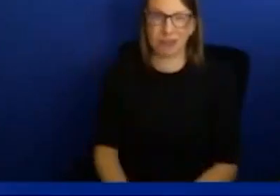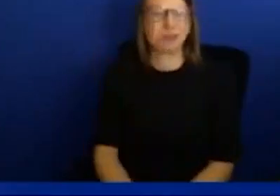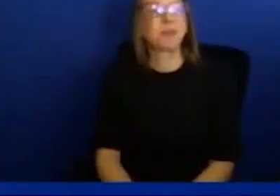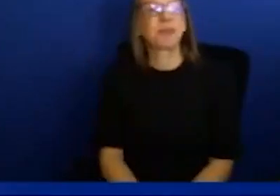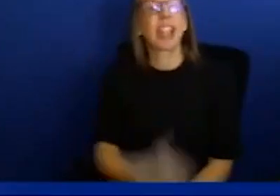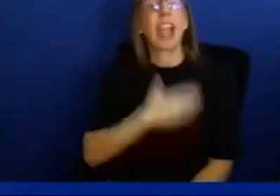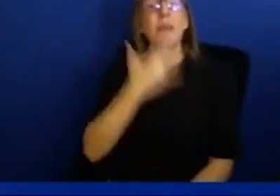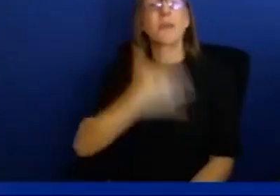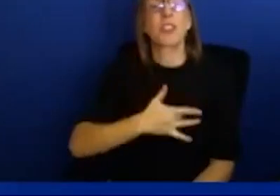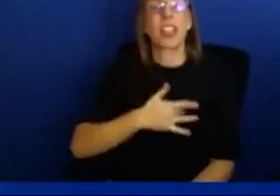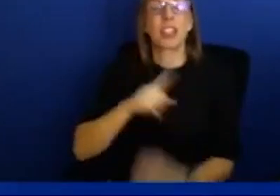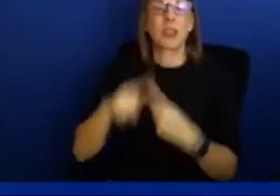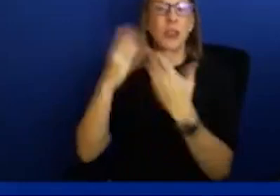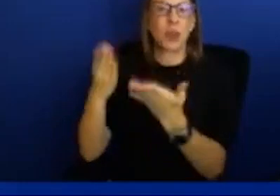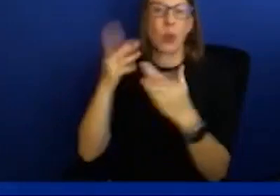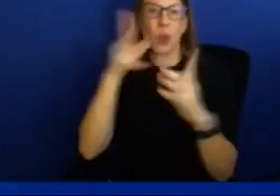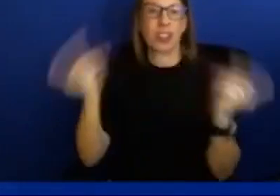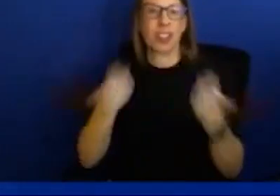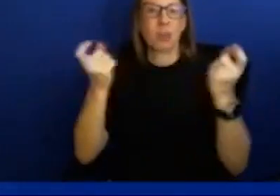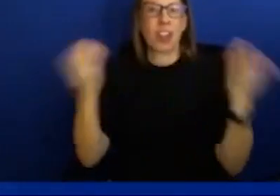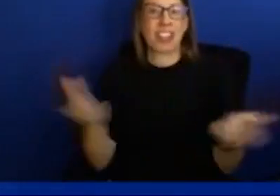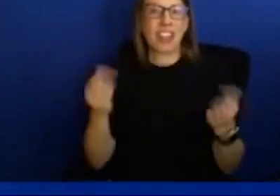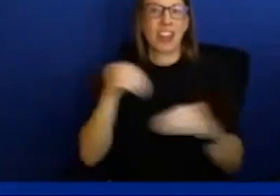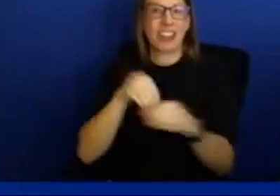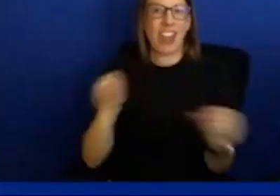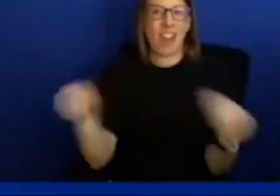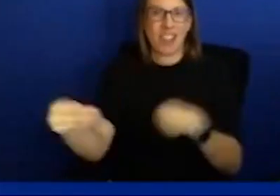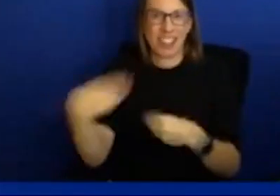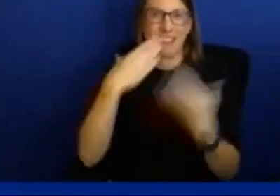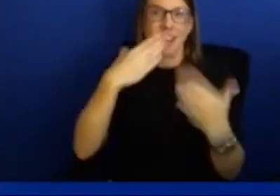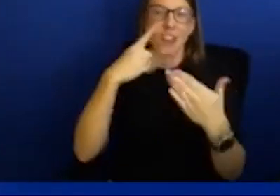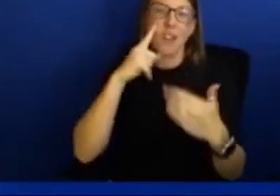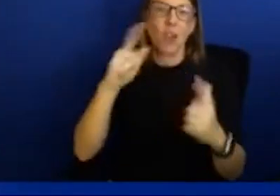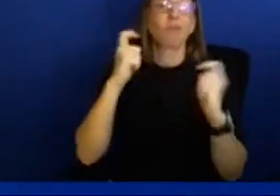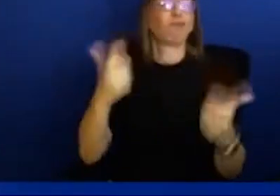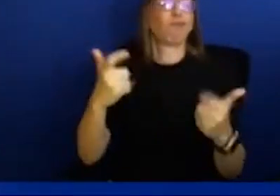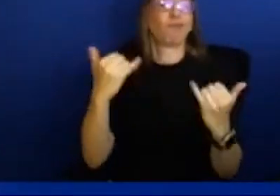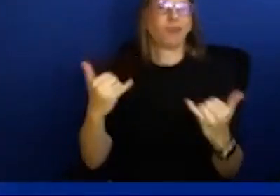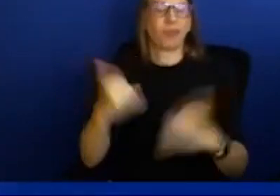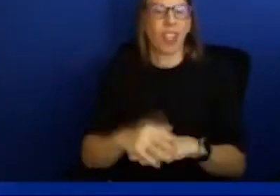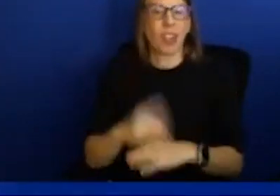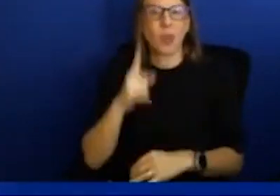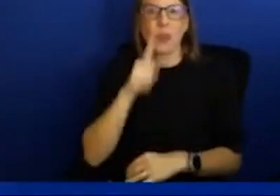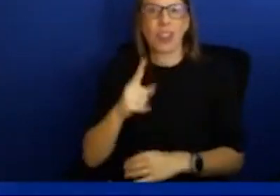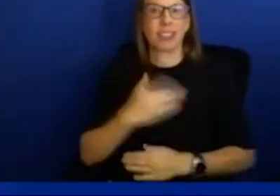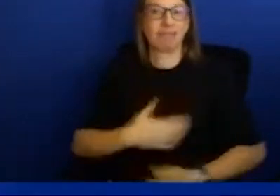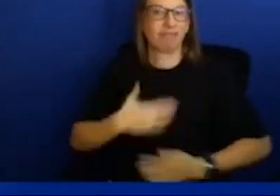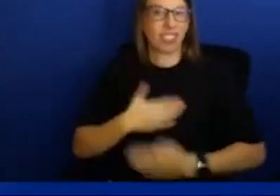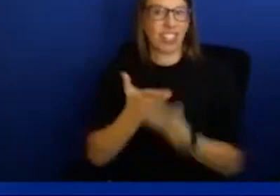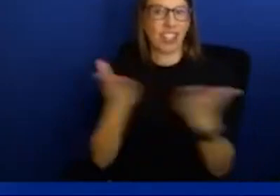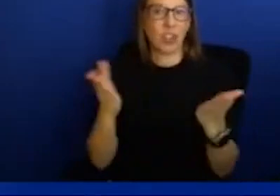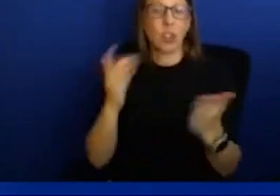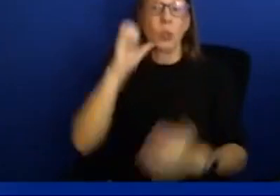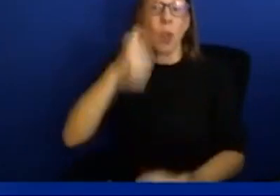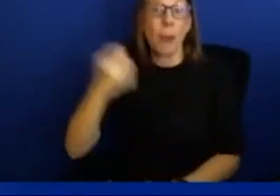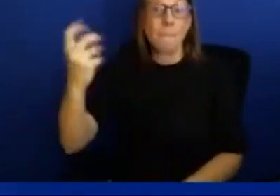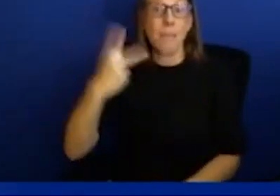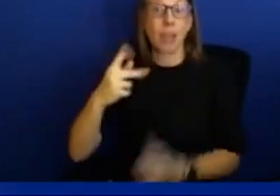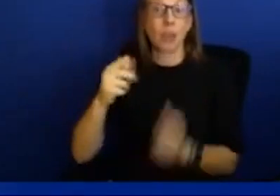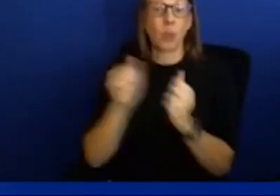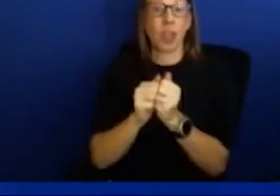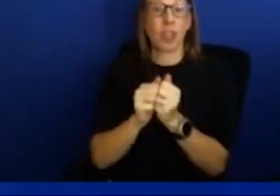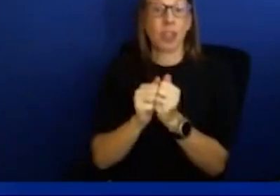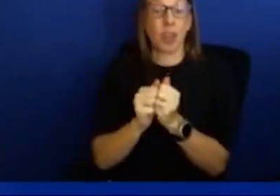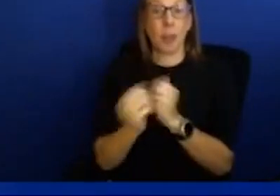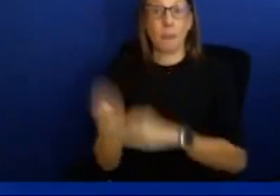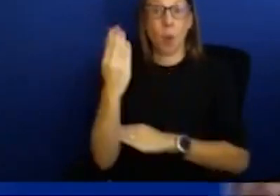to you. We'll celebrate here in the office. Thank you all for being with us today. We appreciate you as always. Tomorrow we are back with another morning